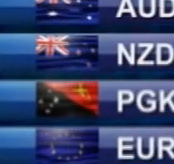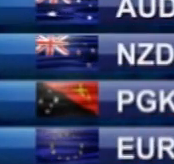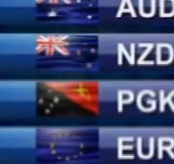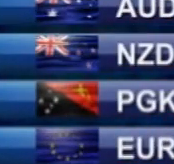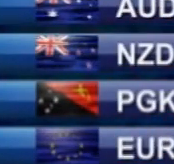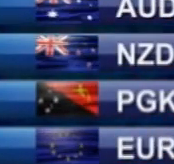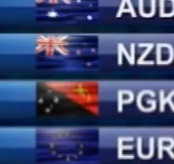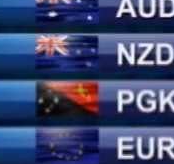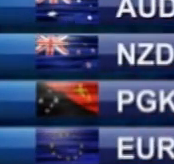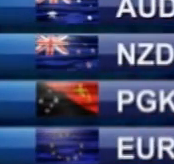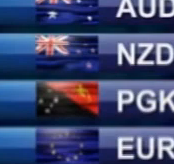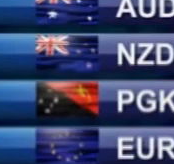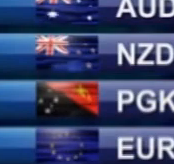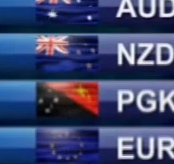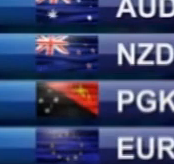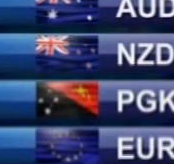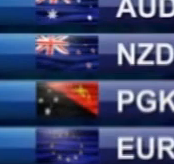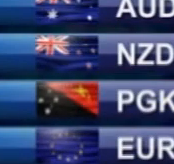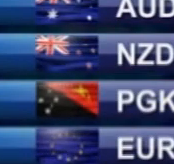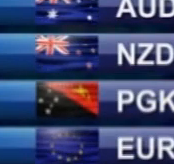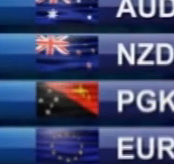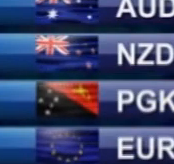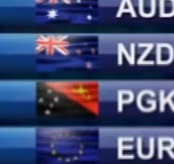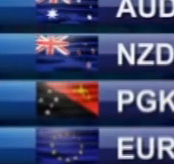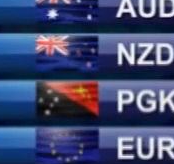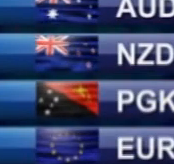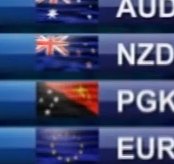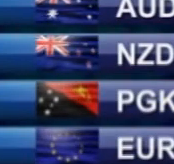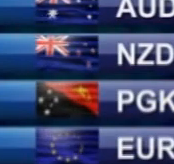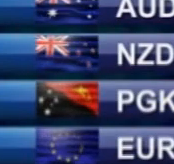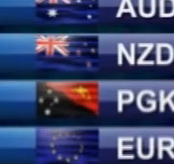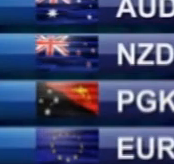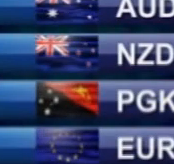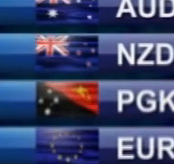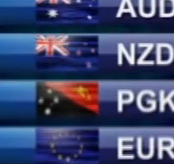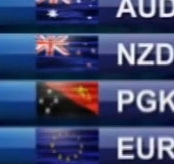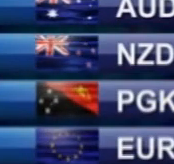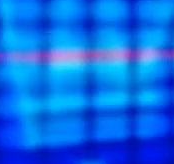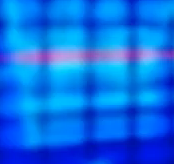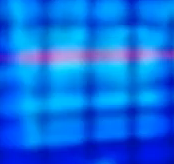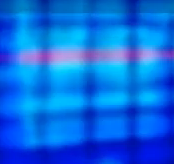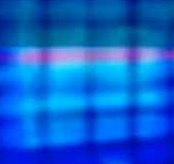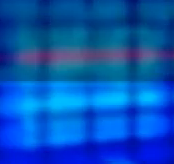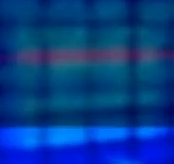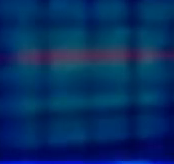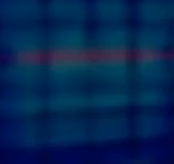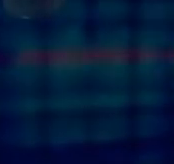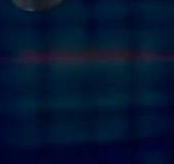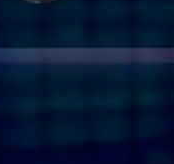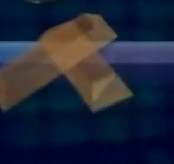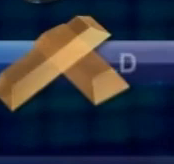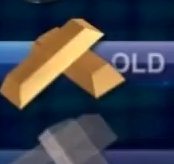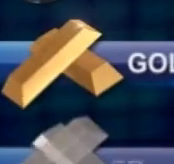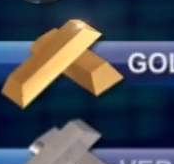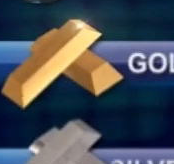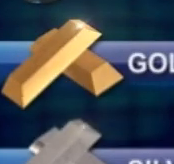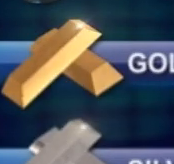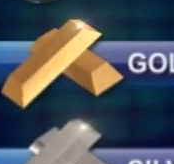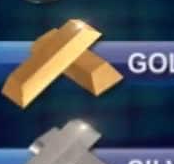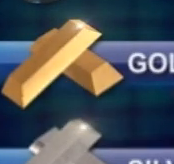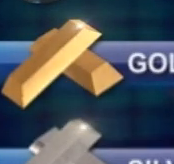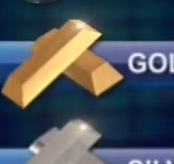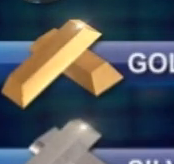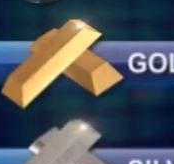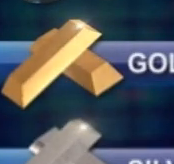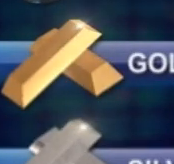one major currency today. The only weakening on the market today was against the euro. Now on to the commodities market. Crude oil